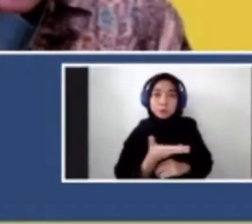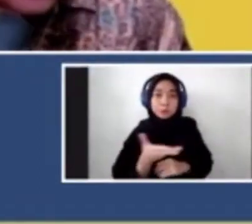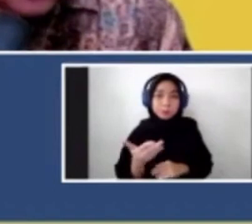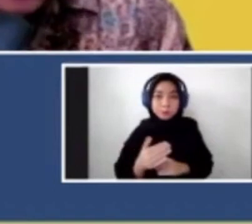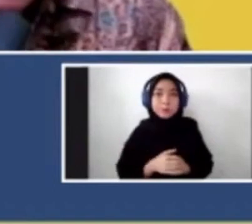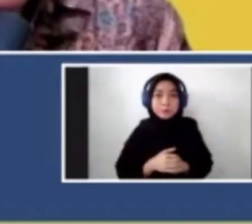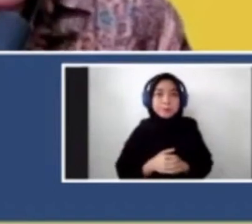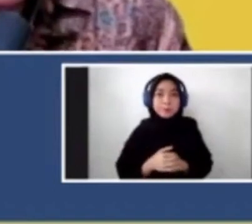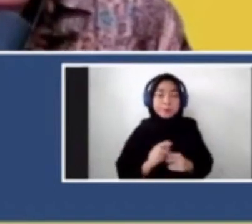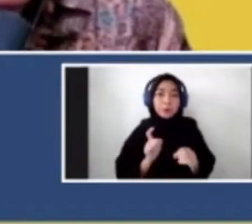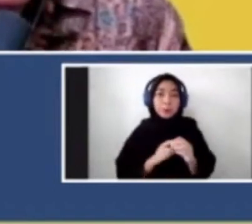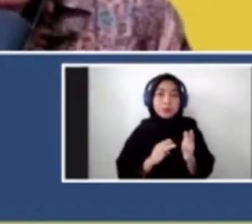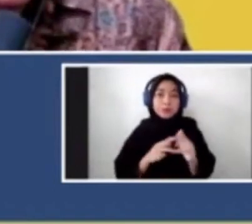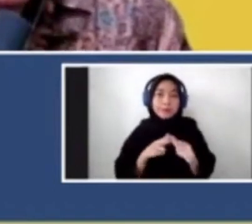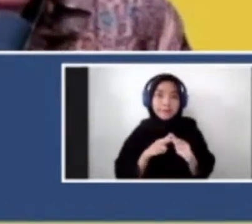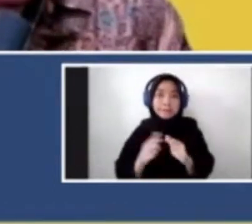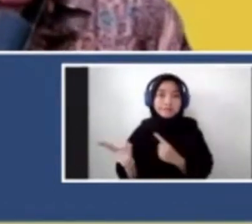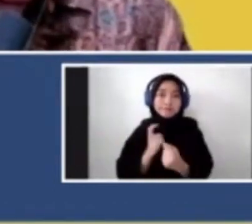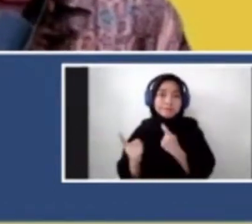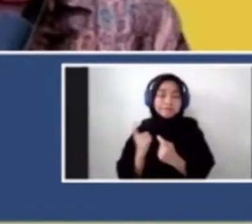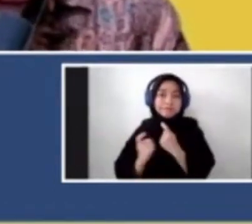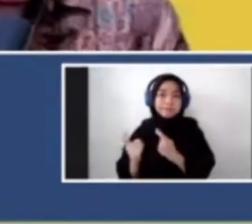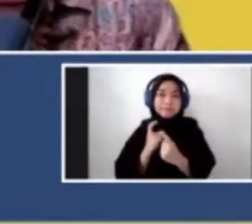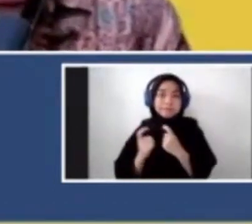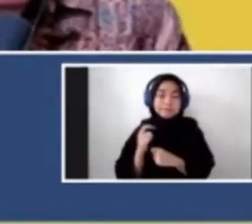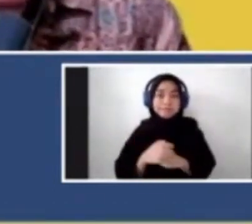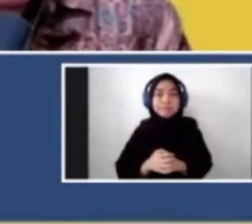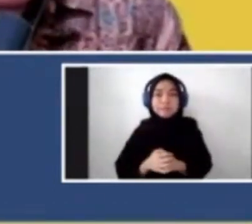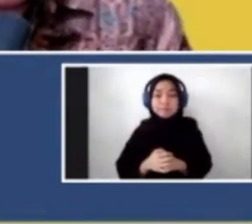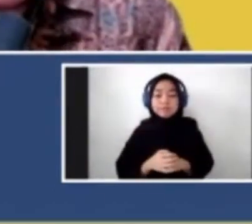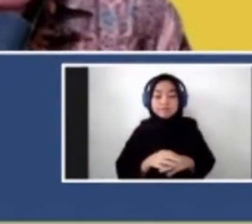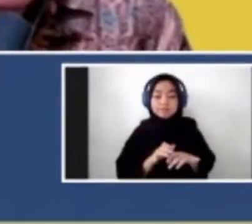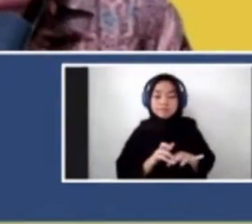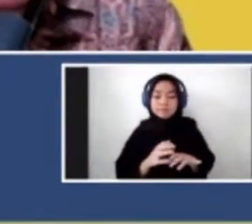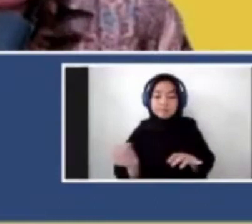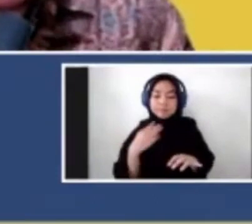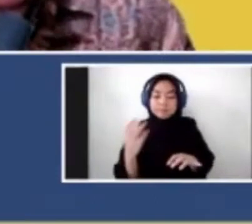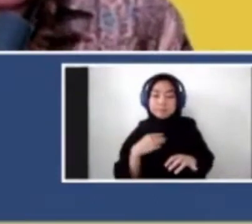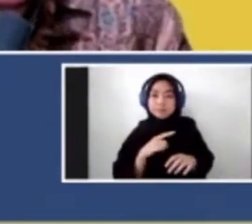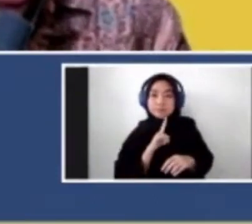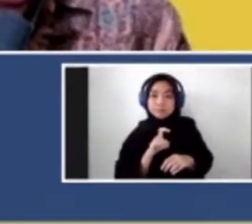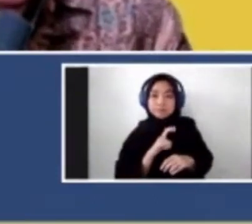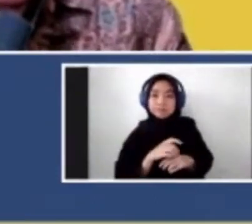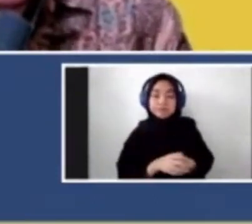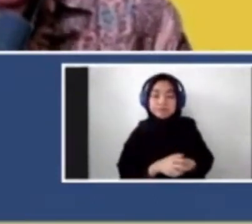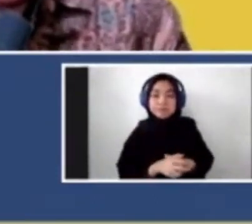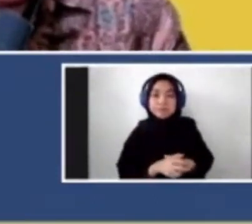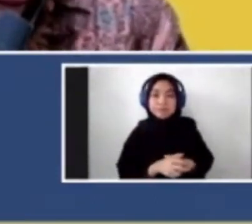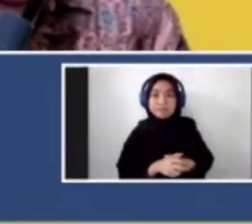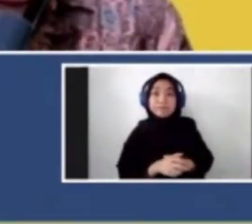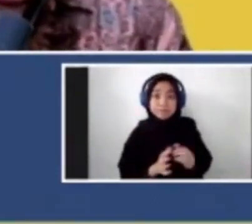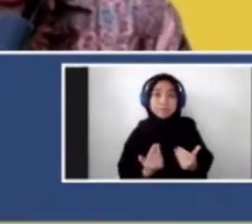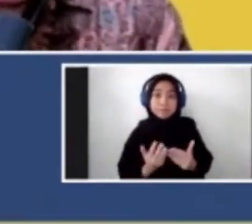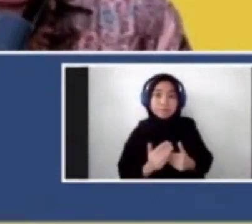your question in the Q&A box in the bottom of your screen, near the bottom of your screen. So please do so.